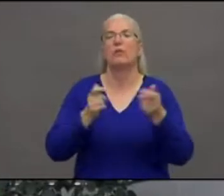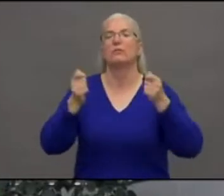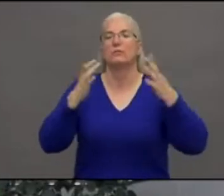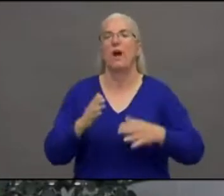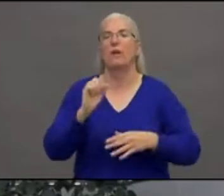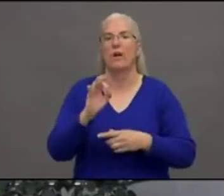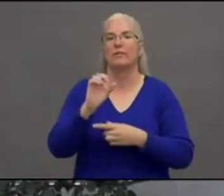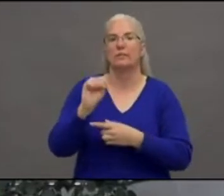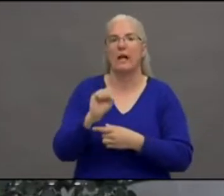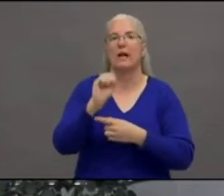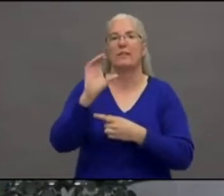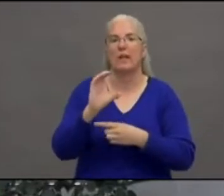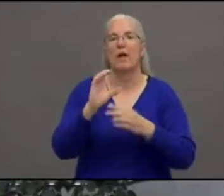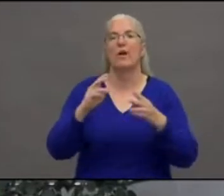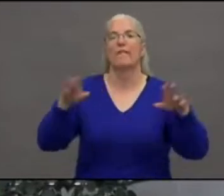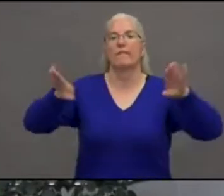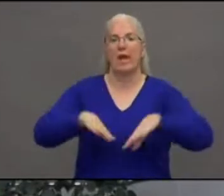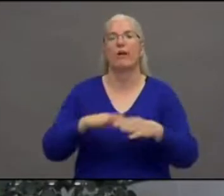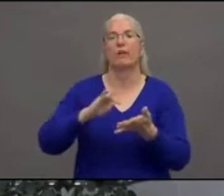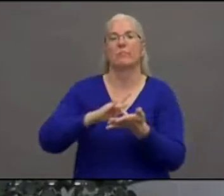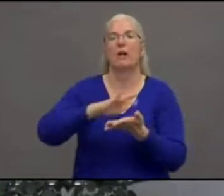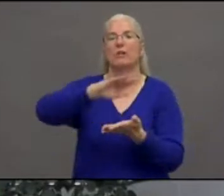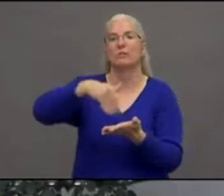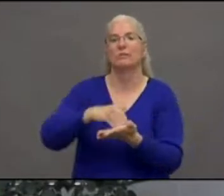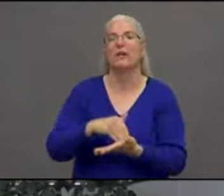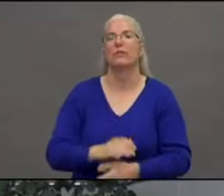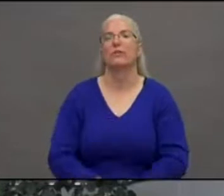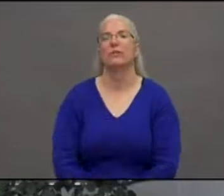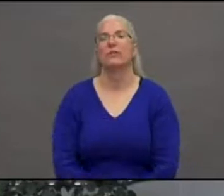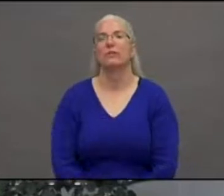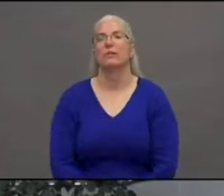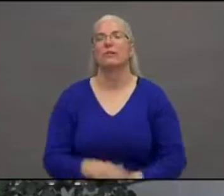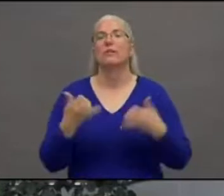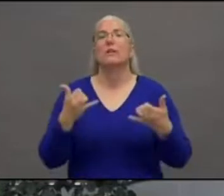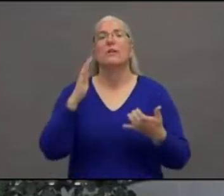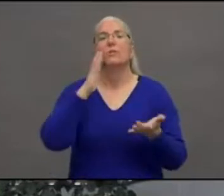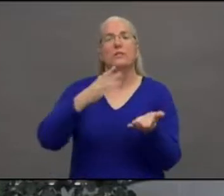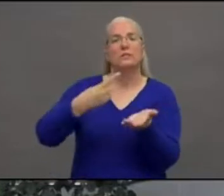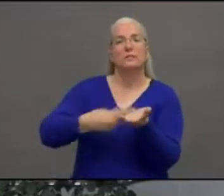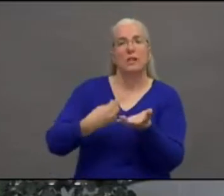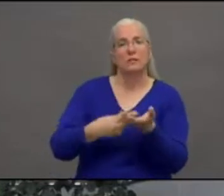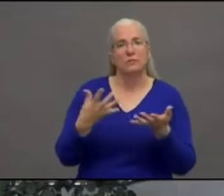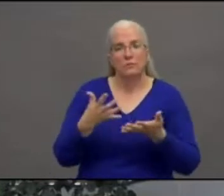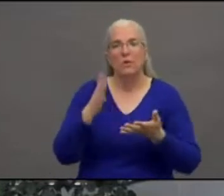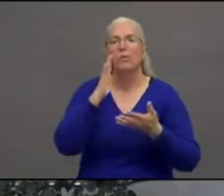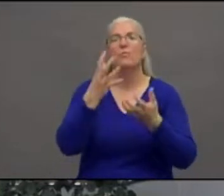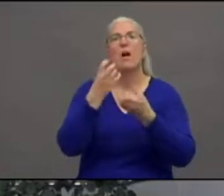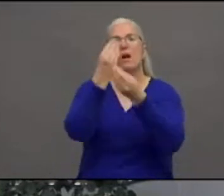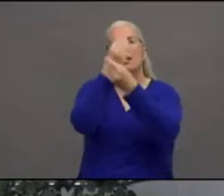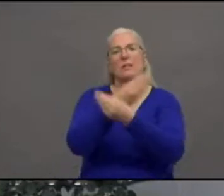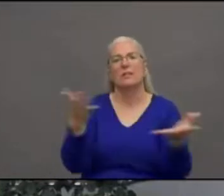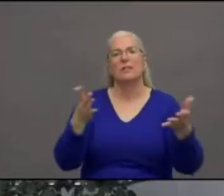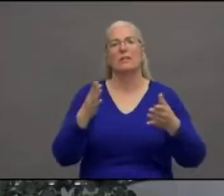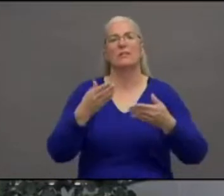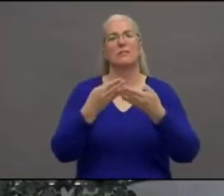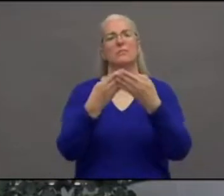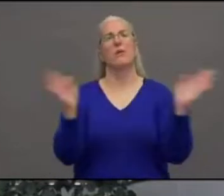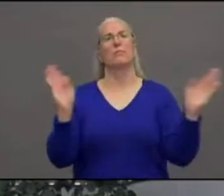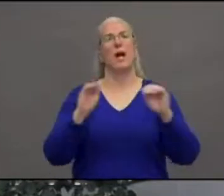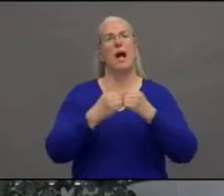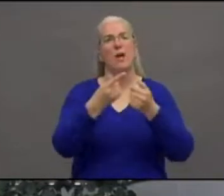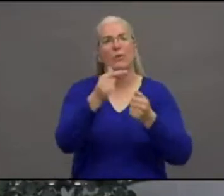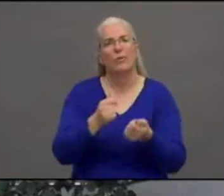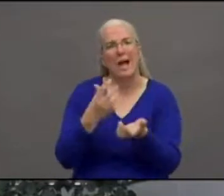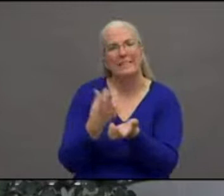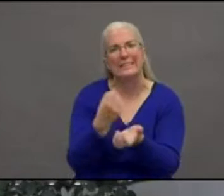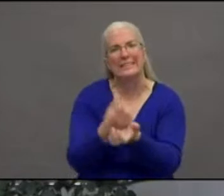Medical Center. Today, I'll be talking about and sharing with the public how to access care during